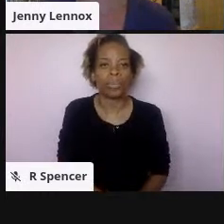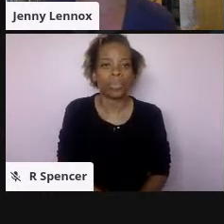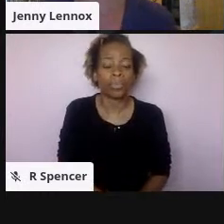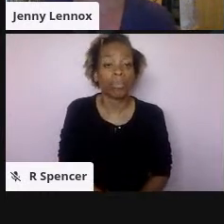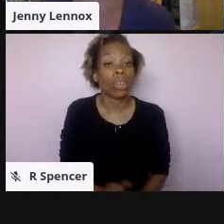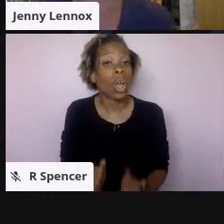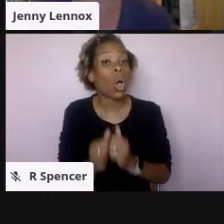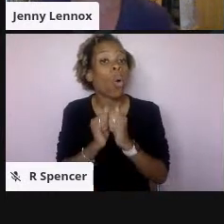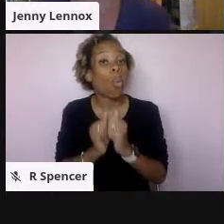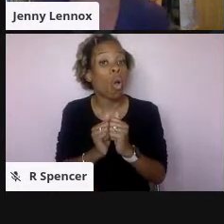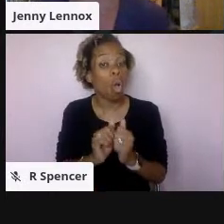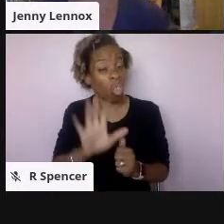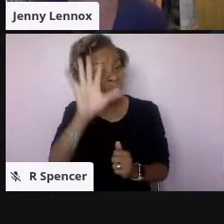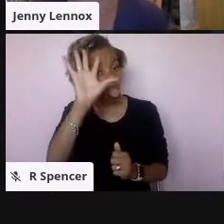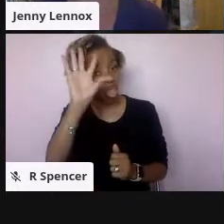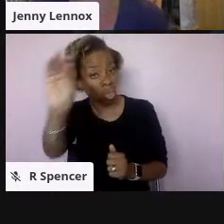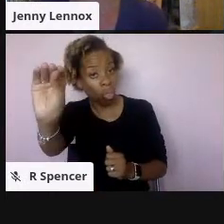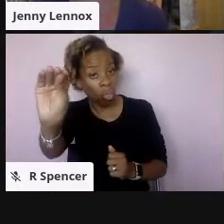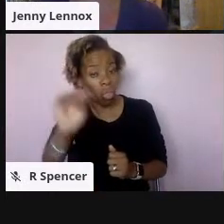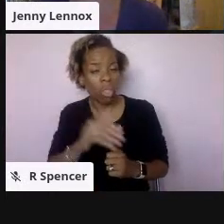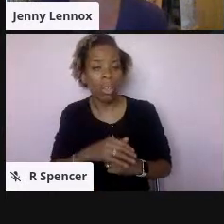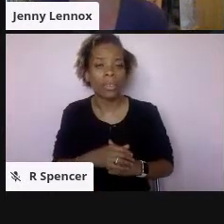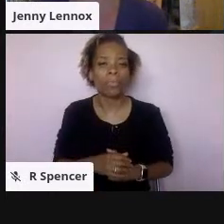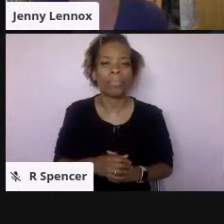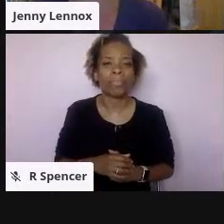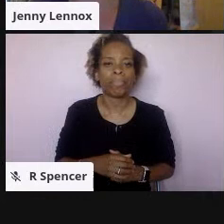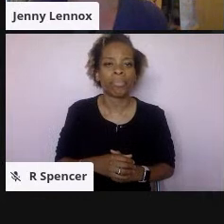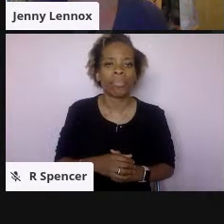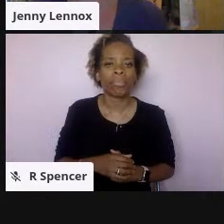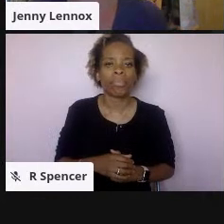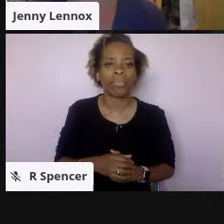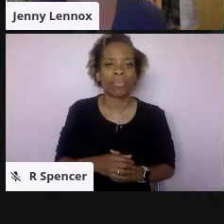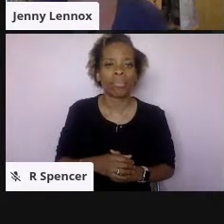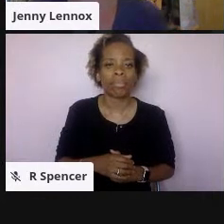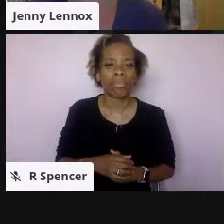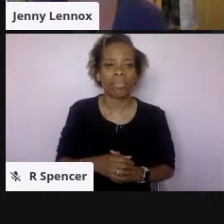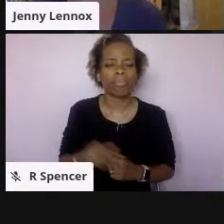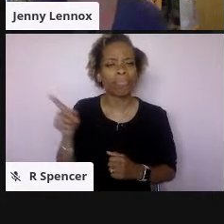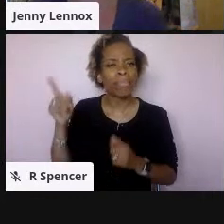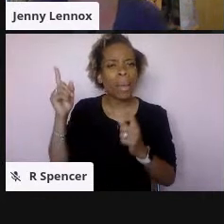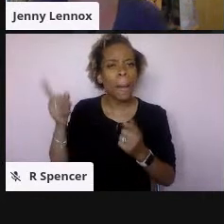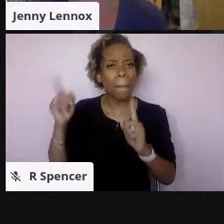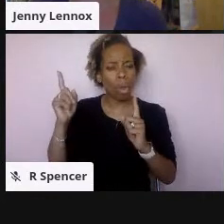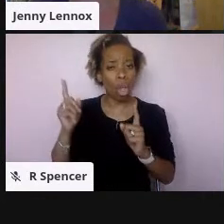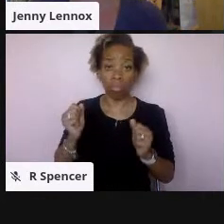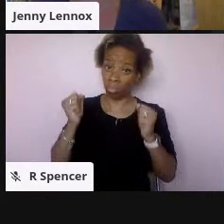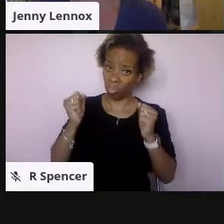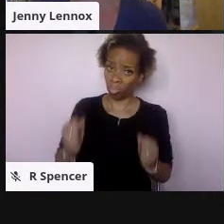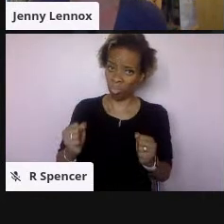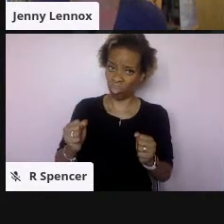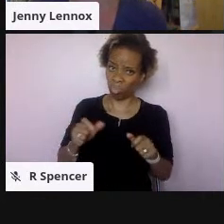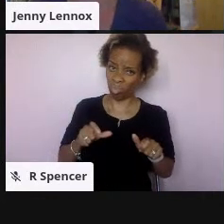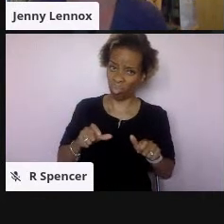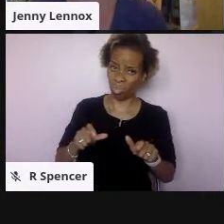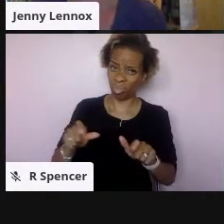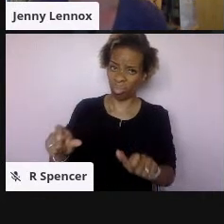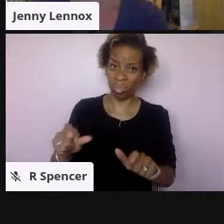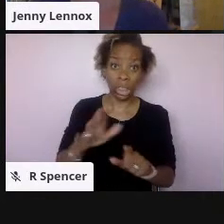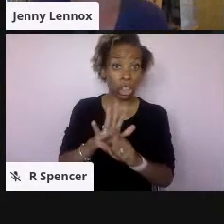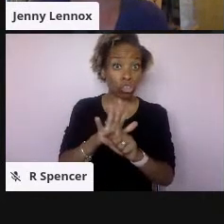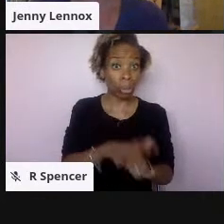that if they kind of carry on the course, which is about innately discriminating, then that might present an opportunity for us to legally challenge them.